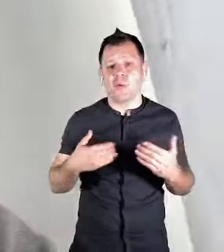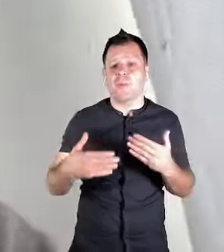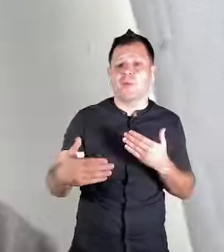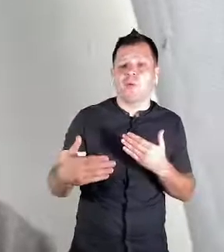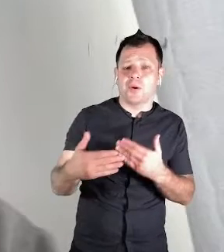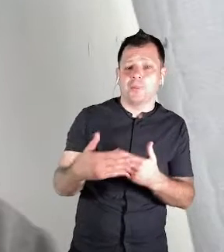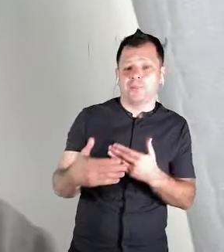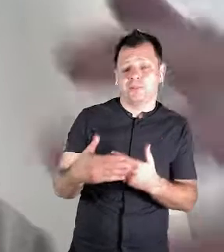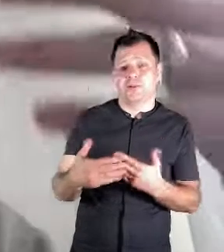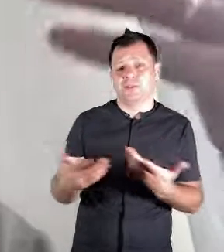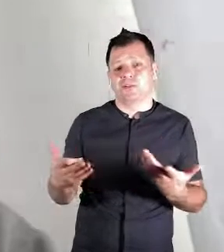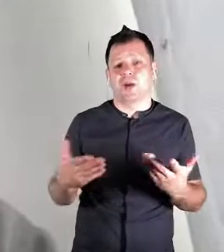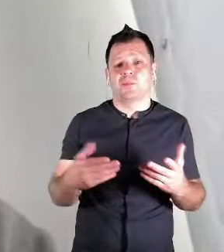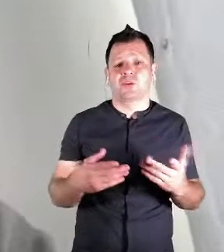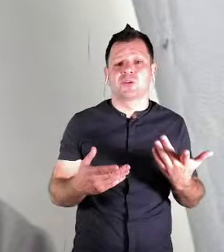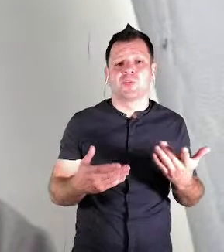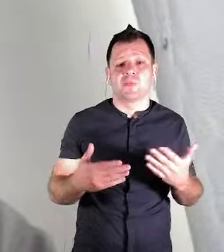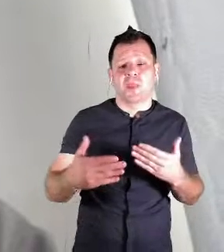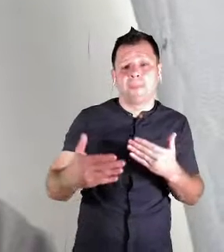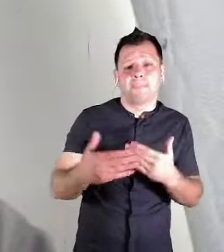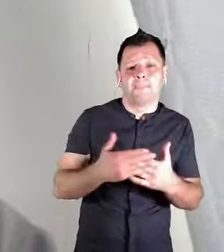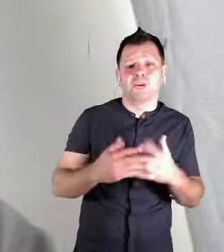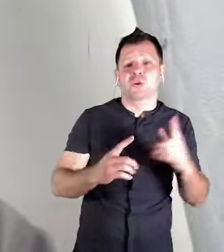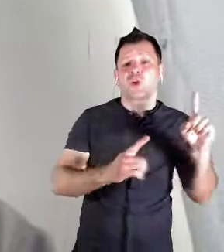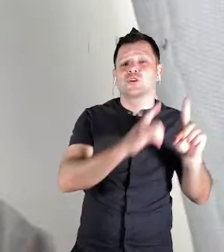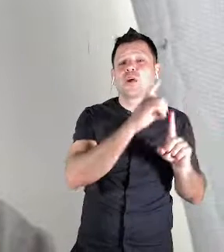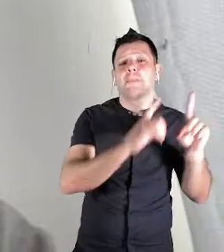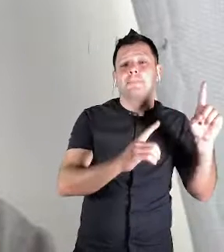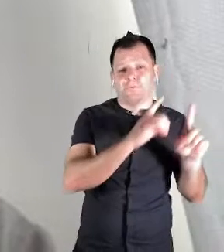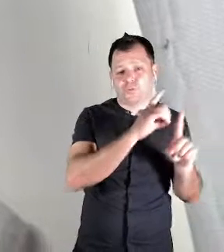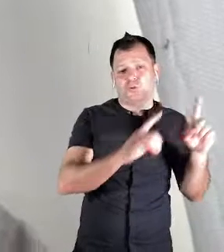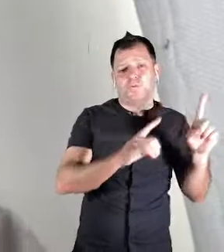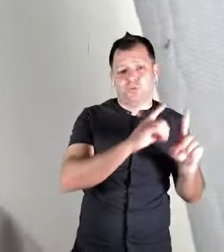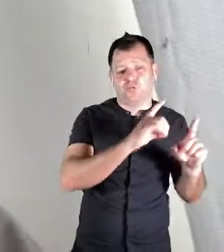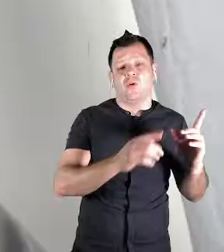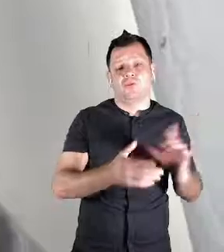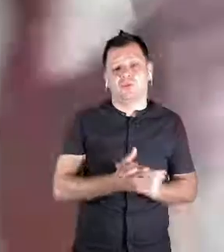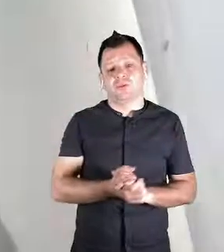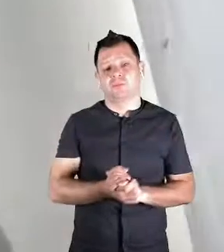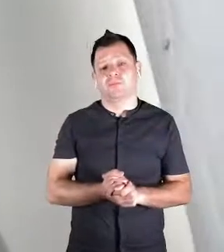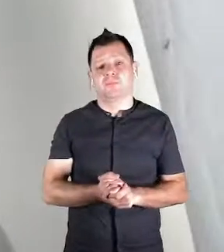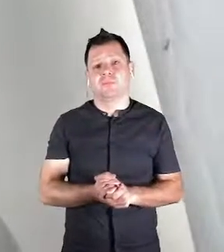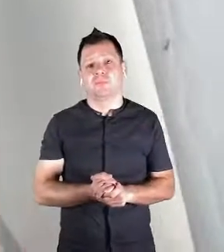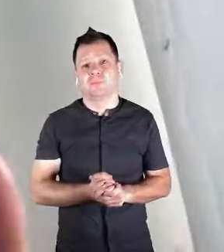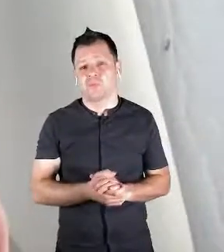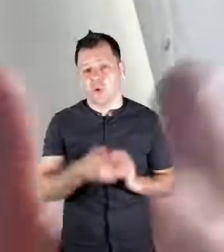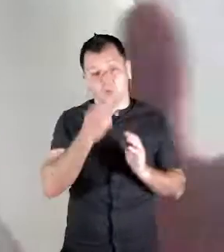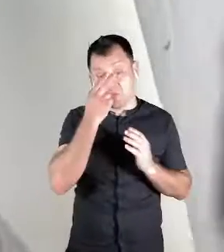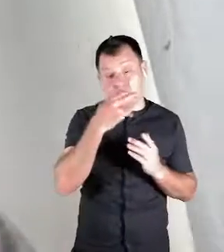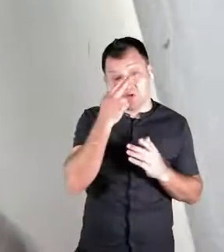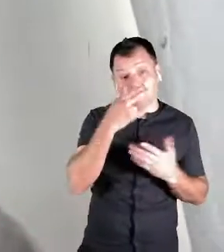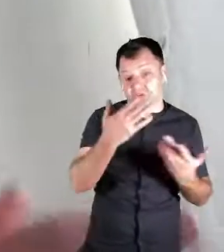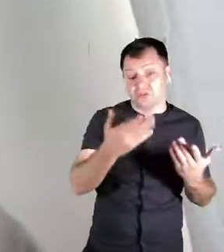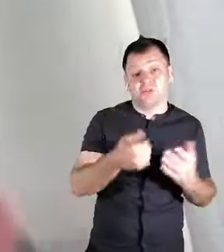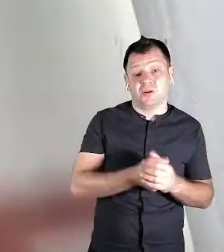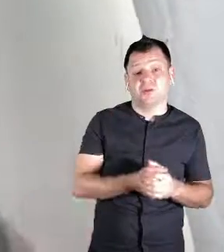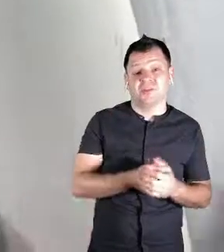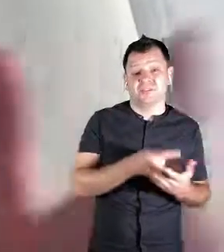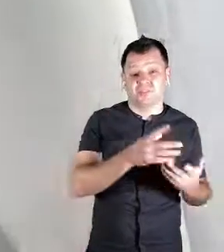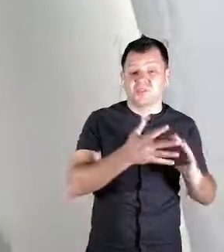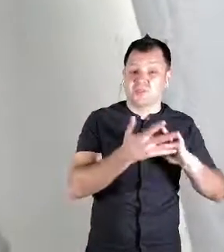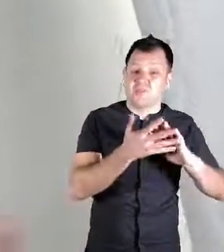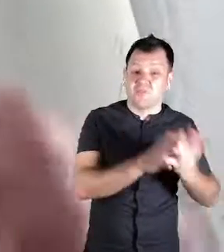don't see the demolitions that are following the decay that